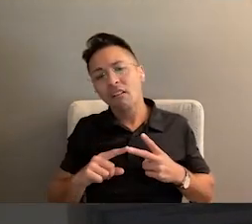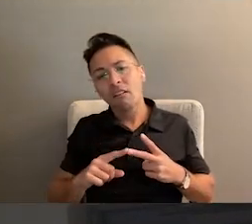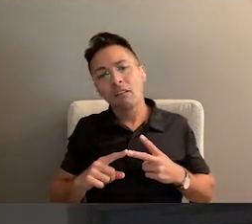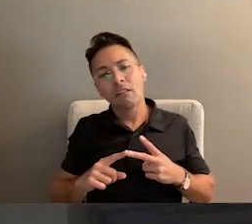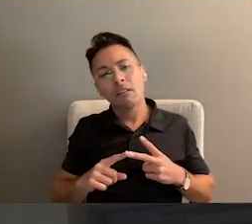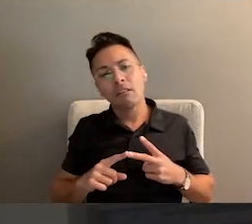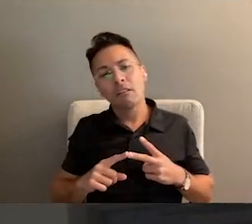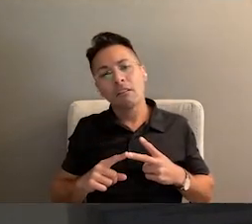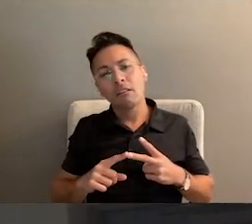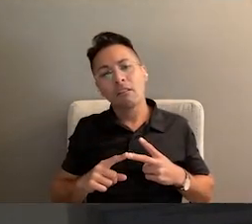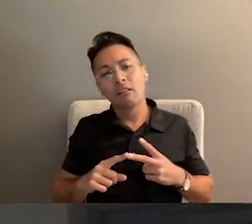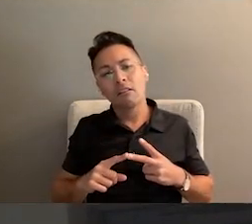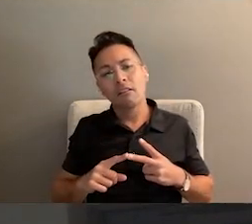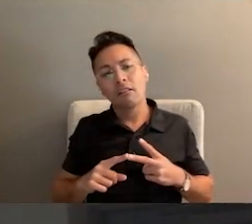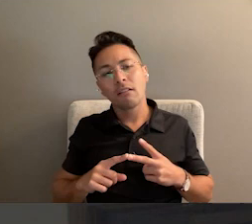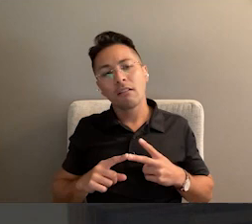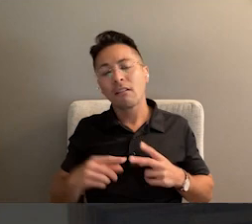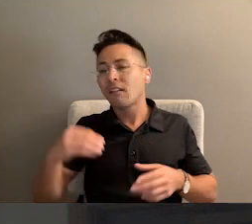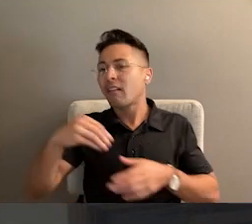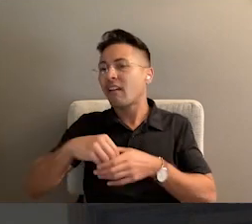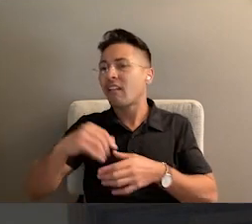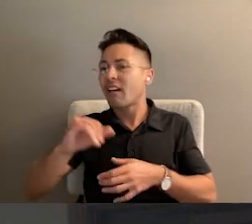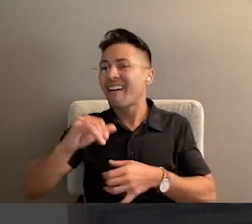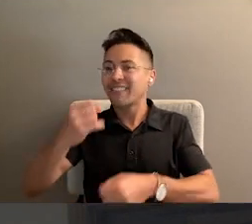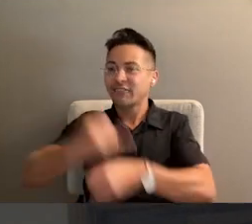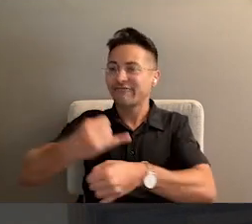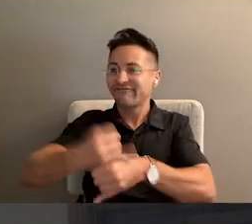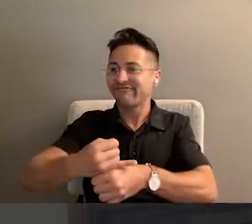home, and you can't live